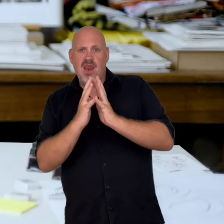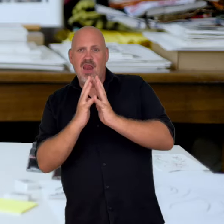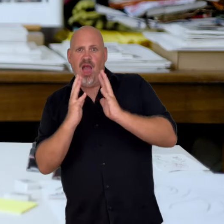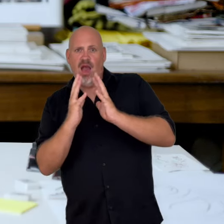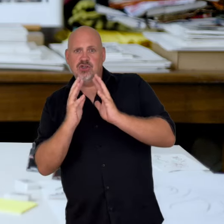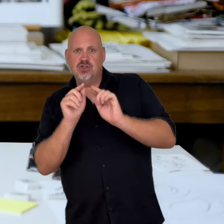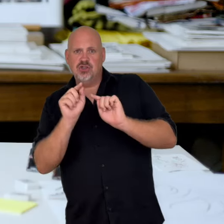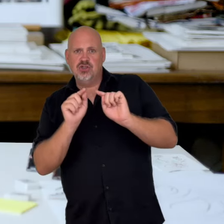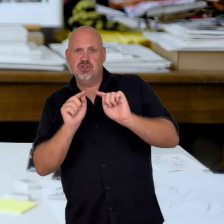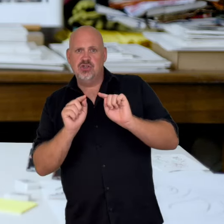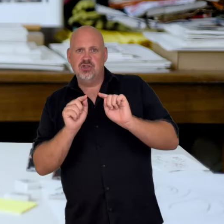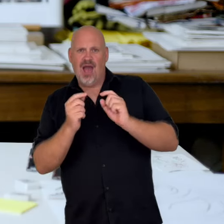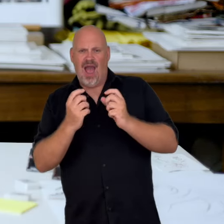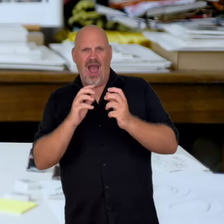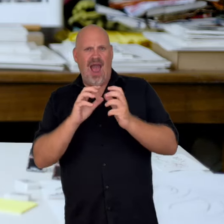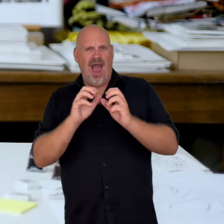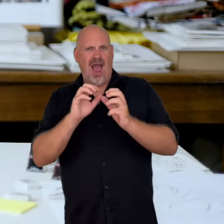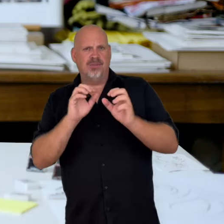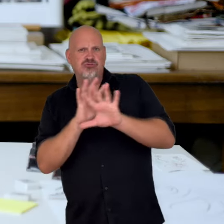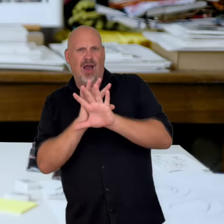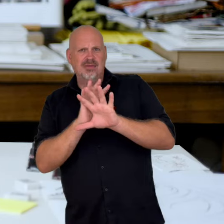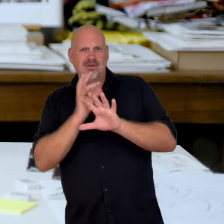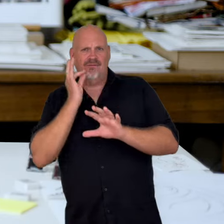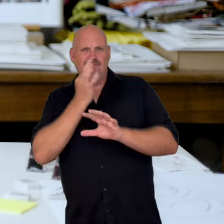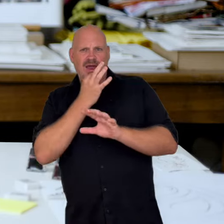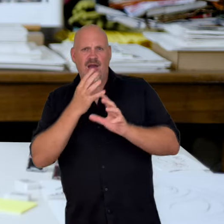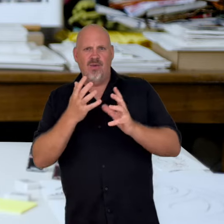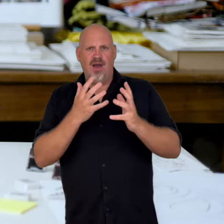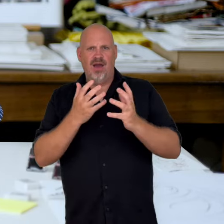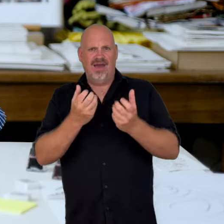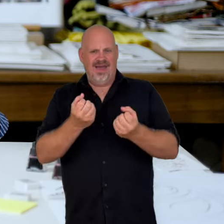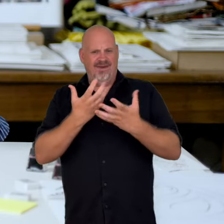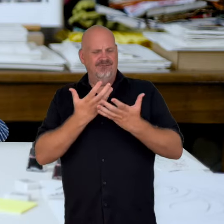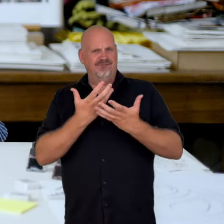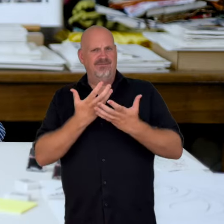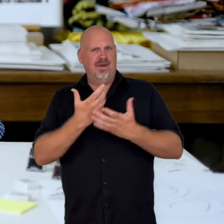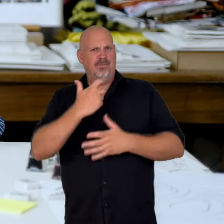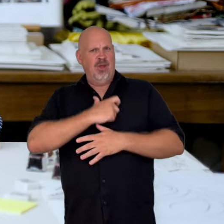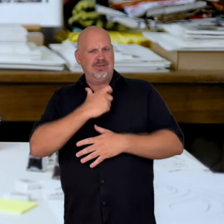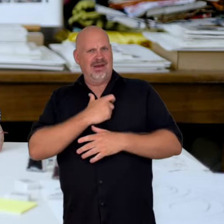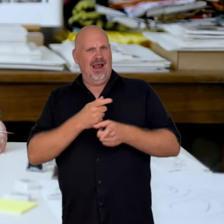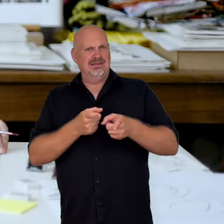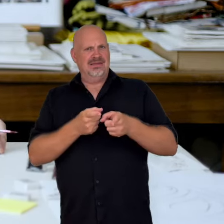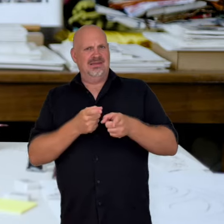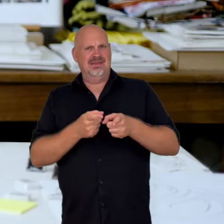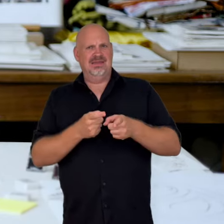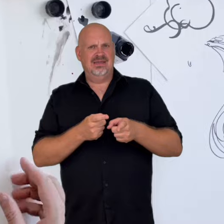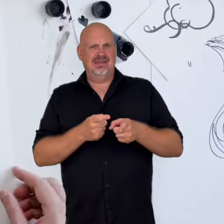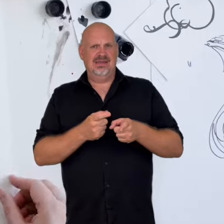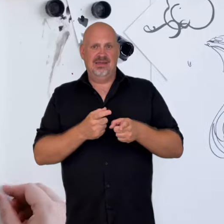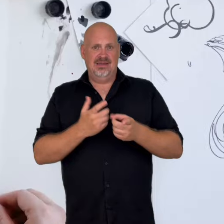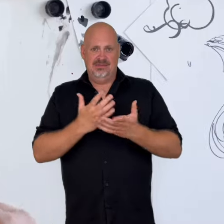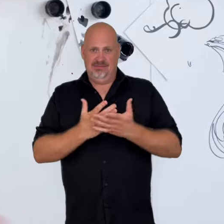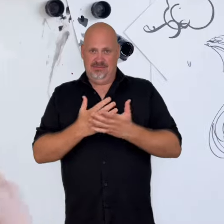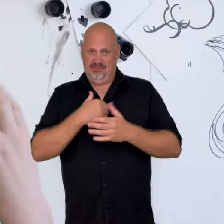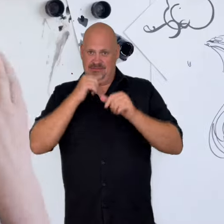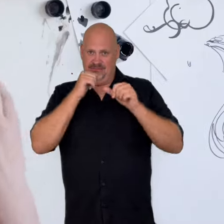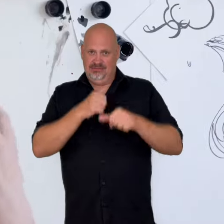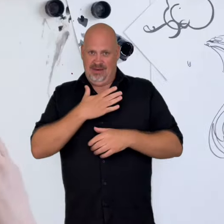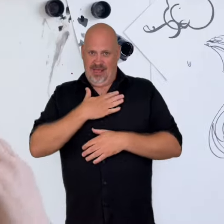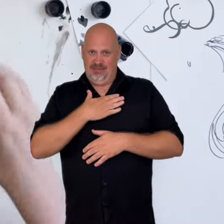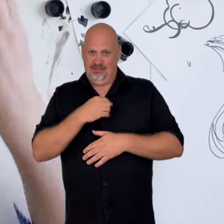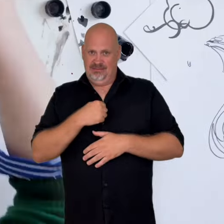more colour here. I'm feeling the colour world today. I think this is the kind of way in which that this is working out